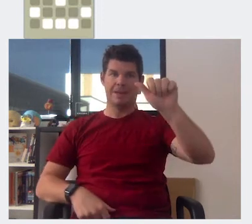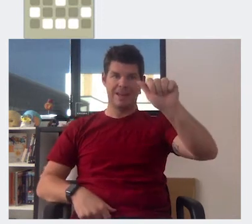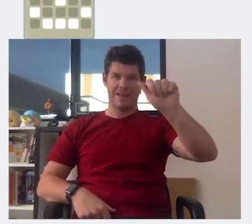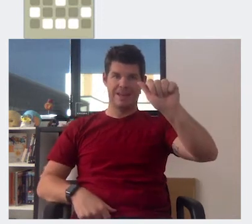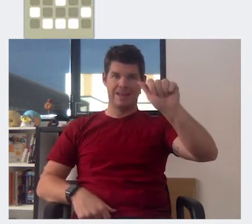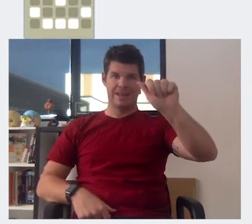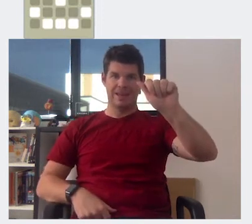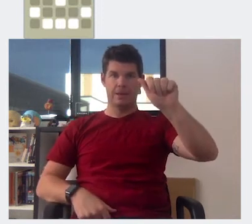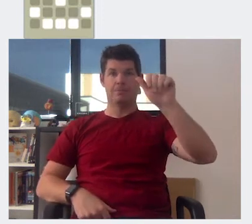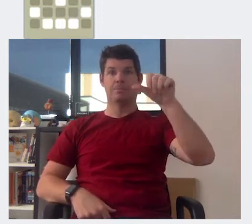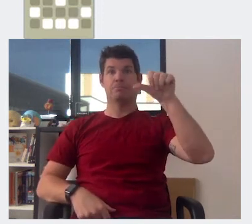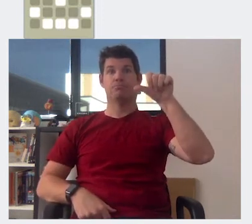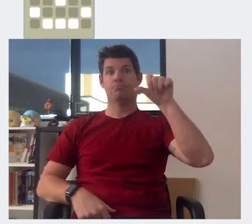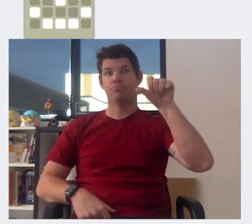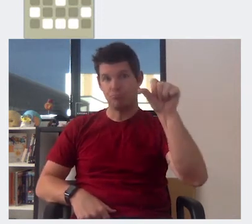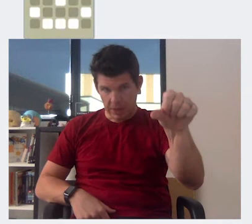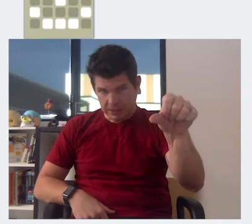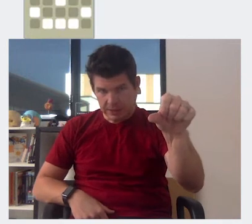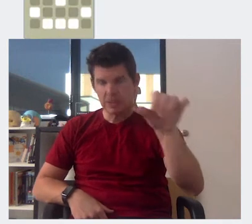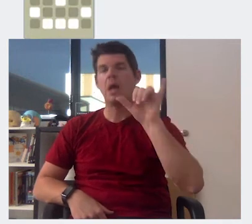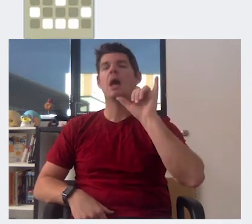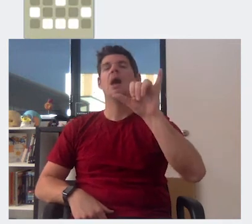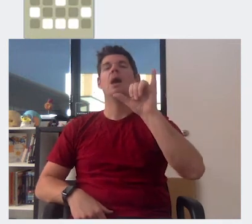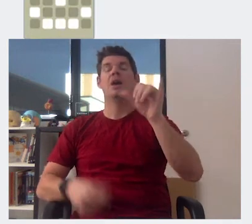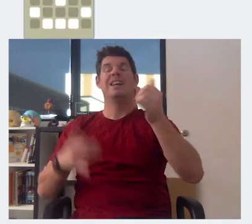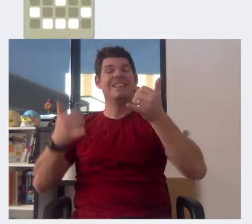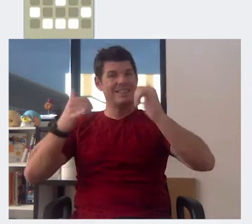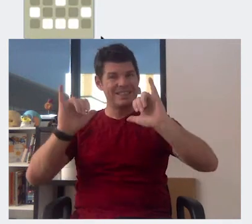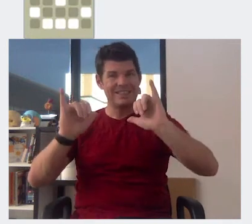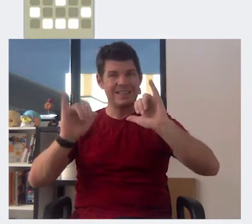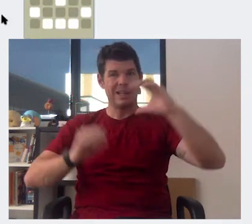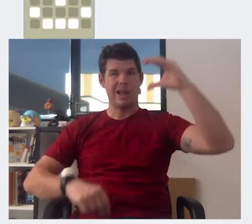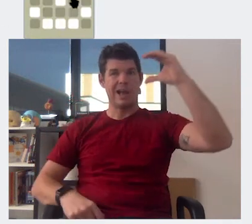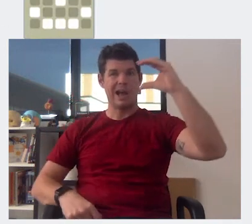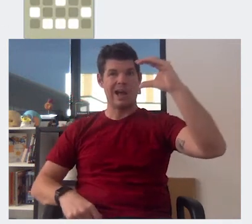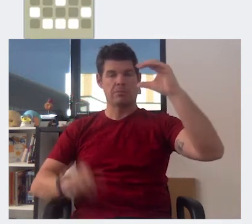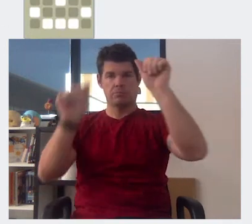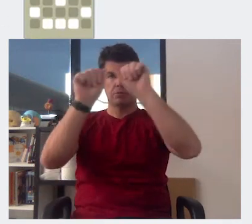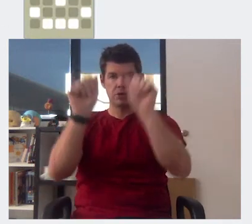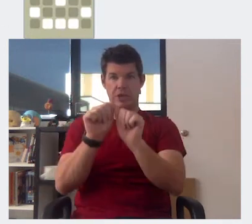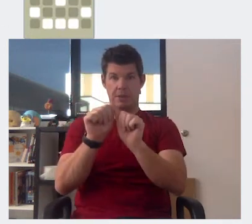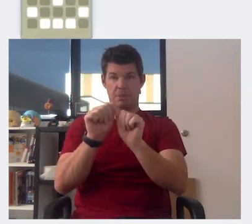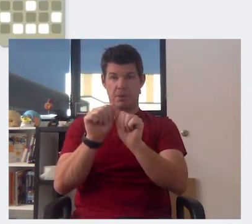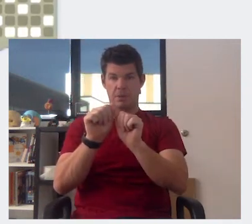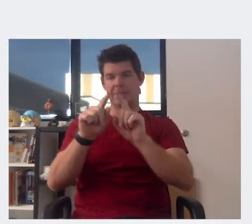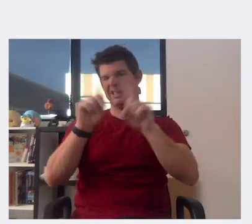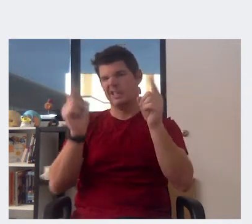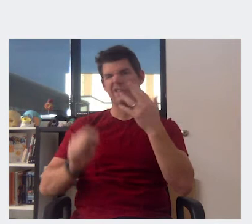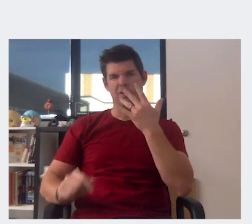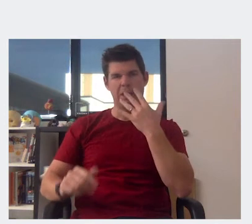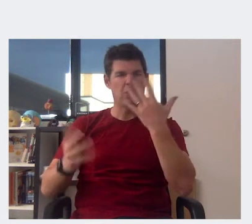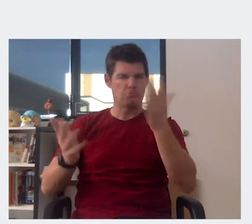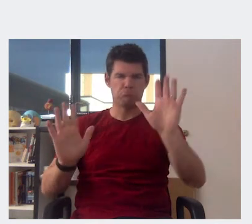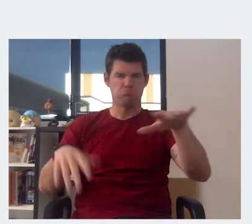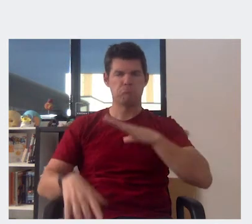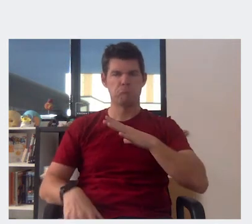that, I notice it's a different color, but it still has that same shape. And it's a shape that looks like it fits really well with these blocks. So I pull